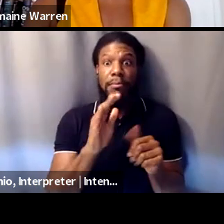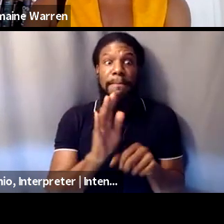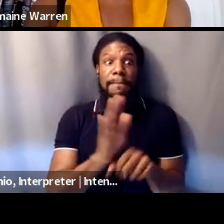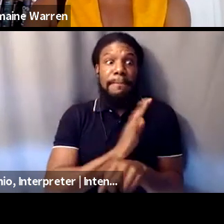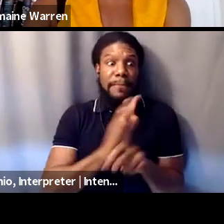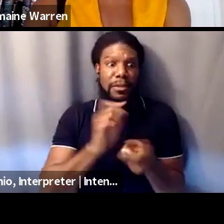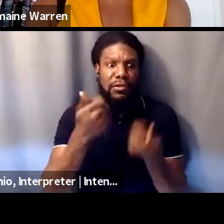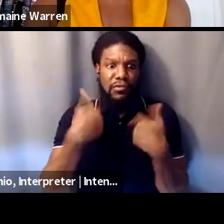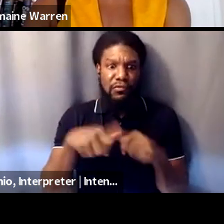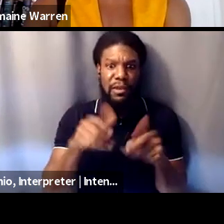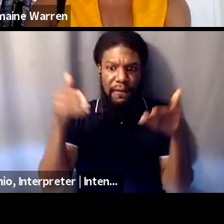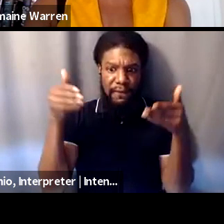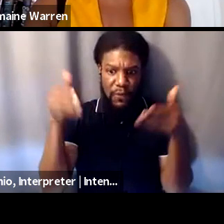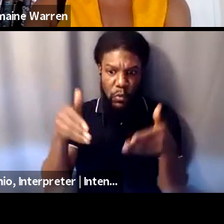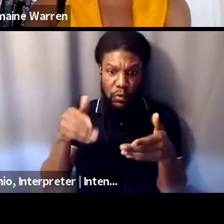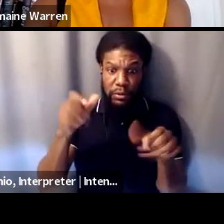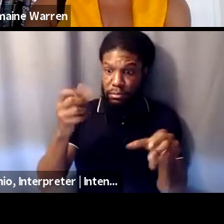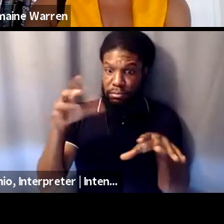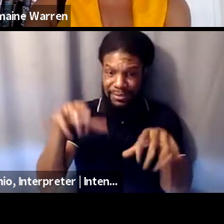like.